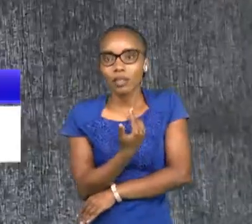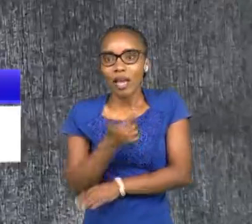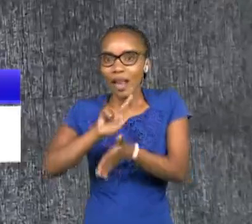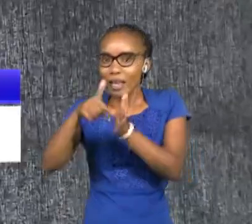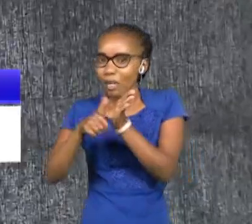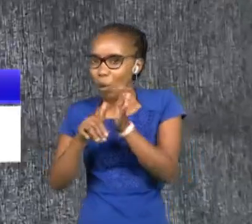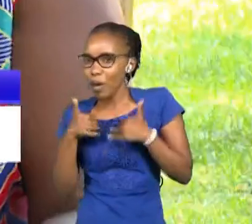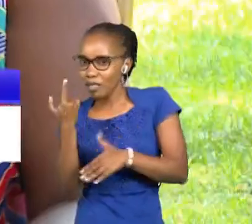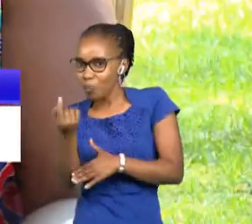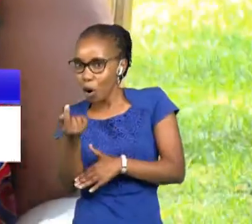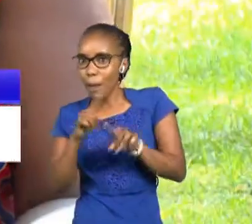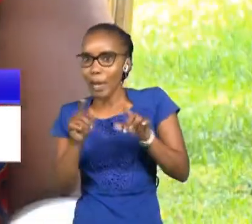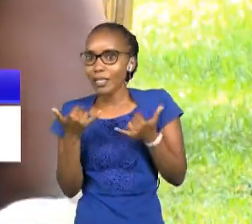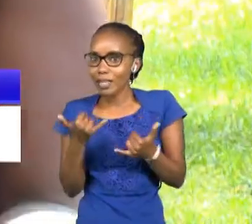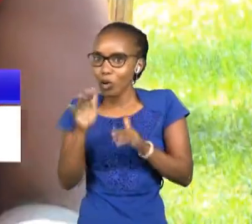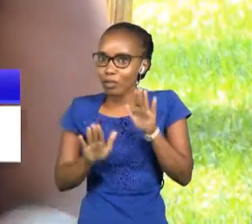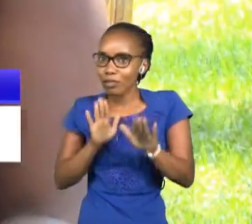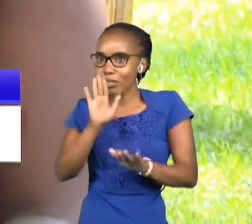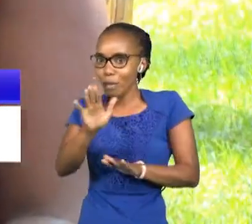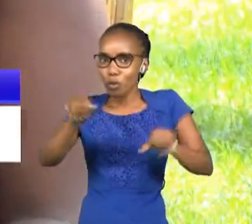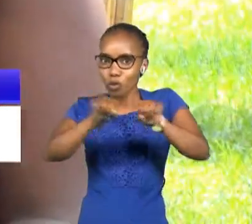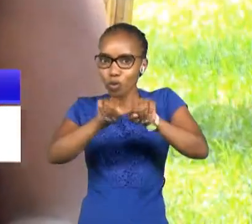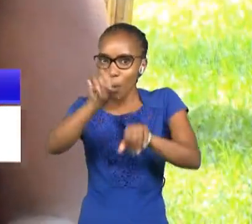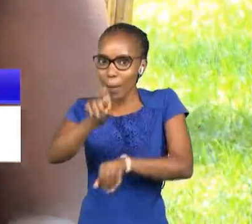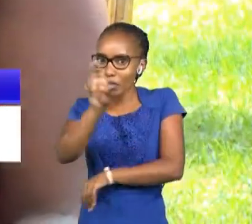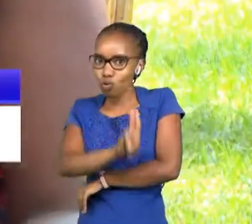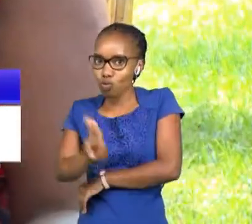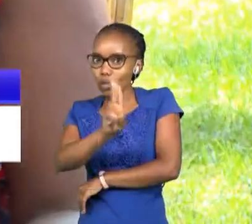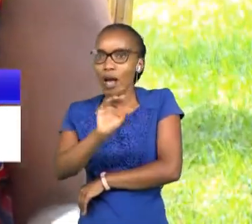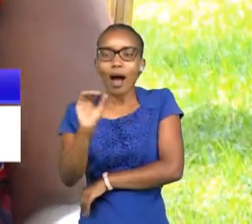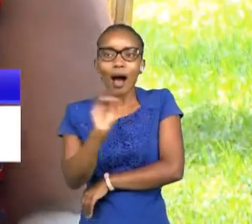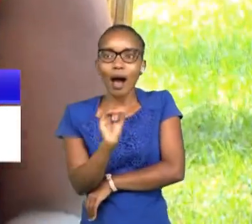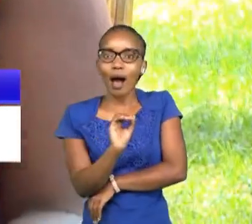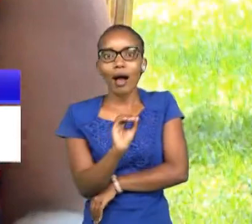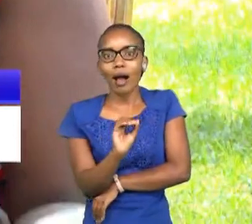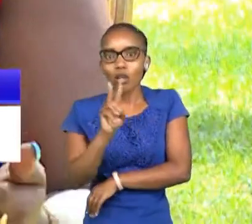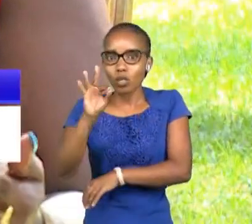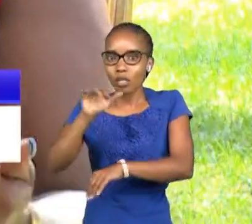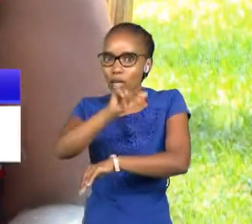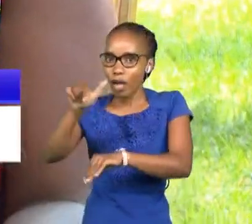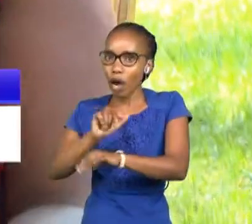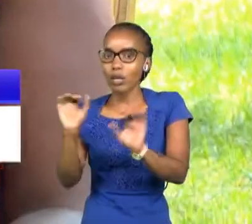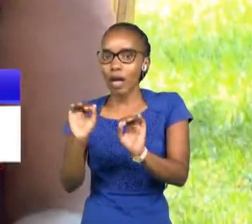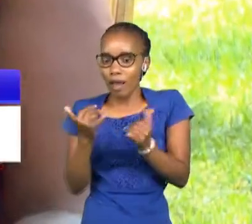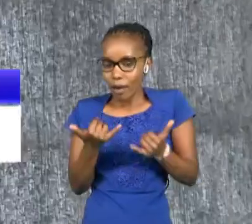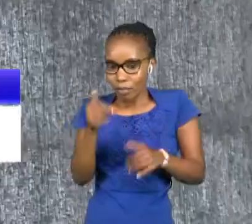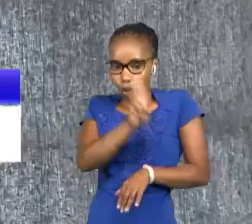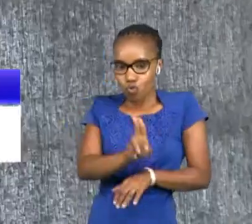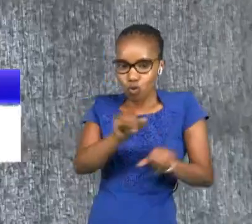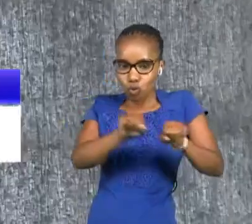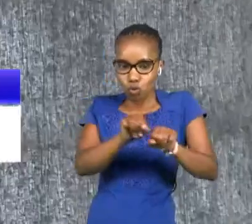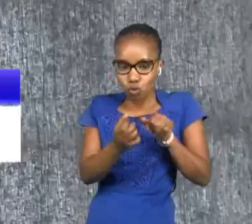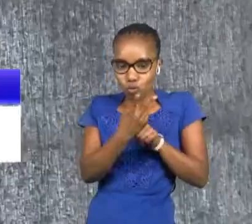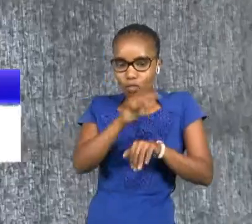now she's at a stage where she doesn't have to wear this shoe for 23 hours. She's now down to 12 hours.